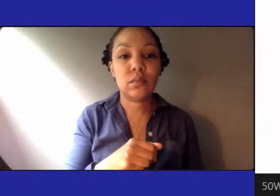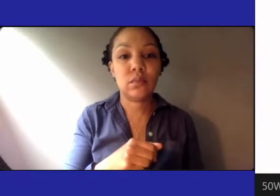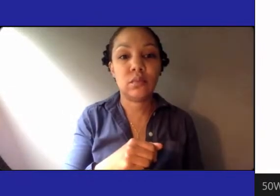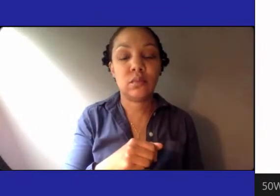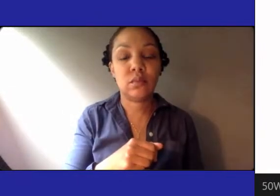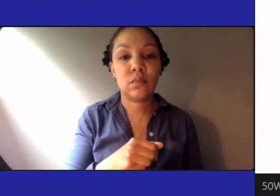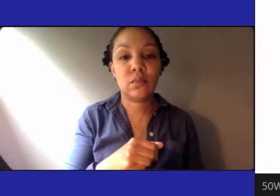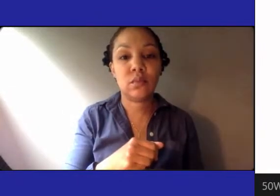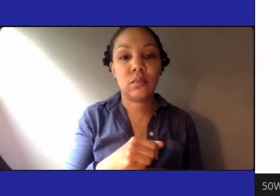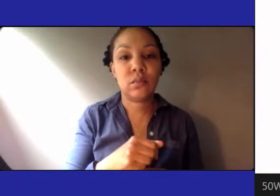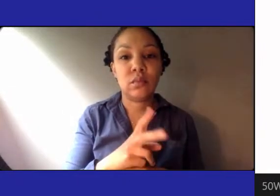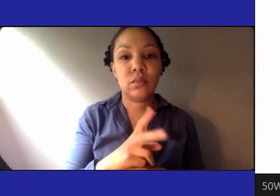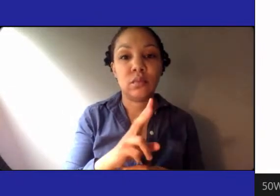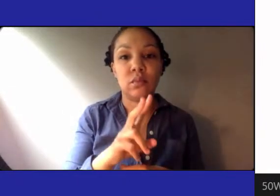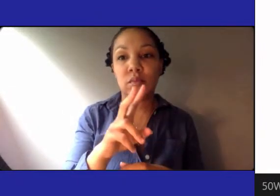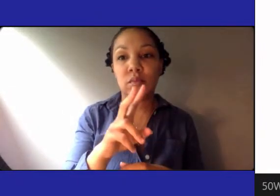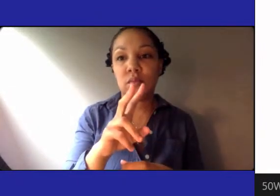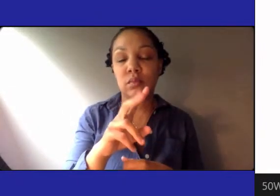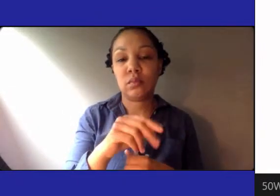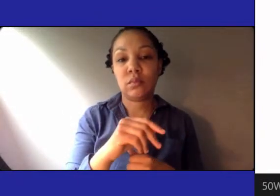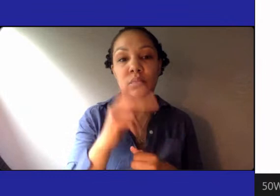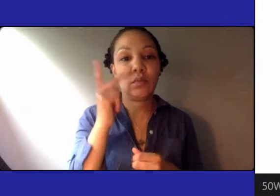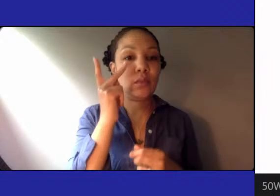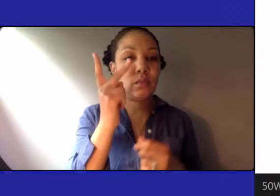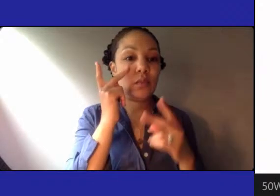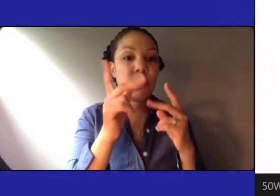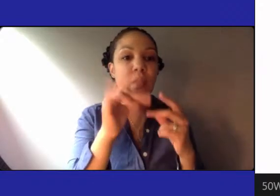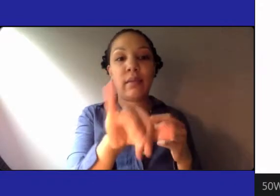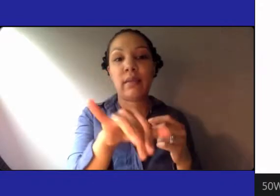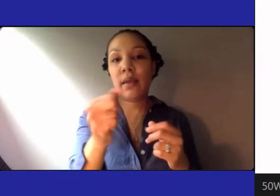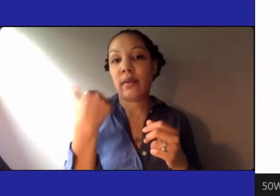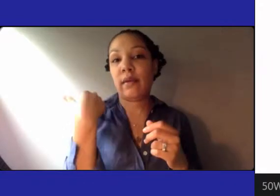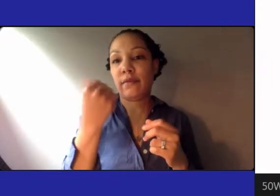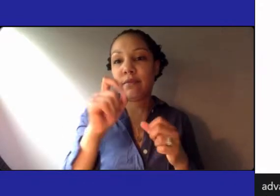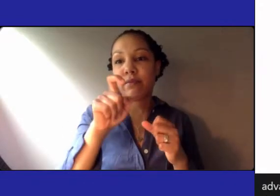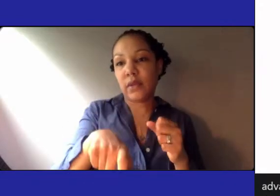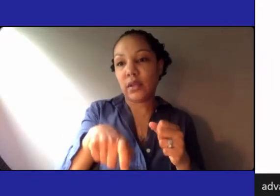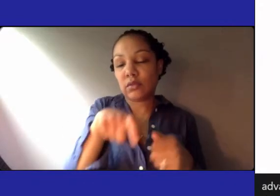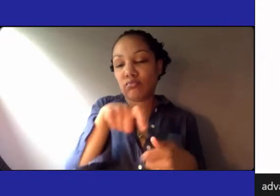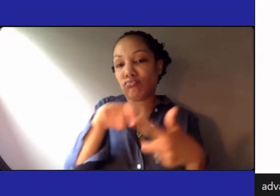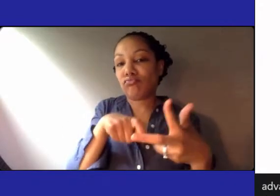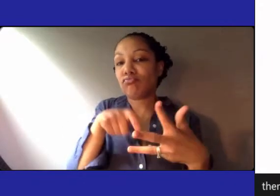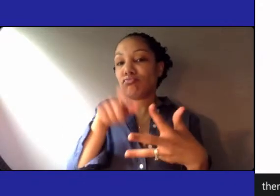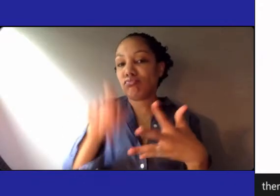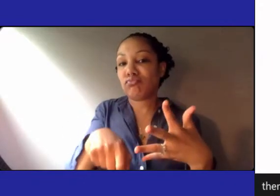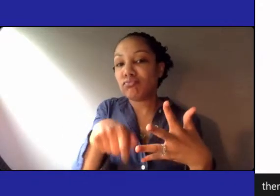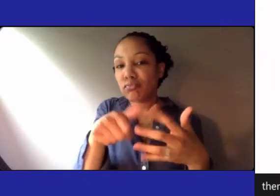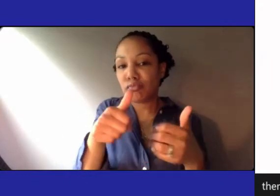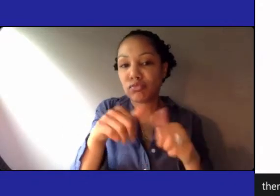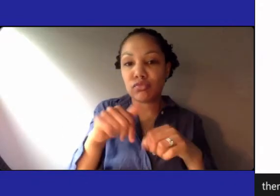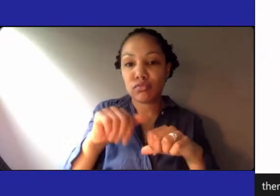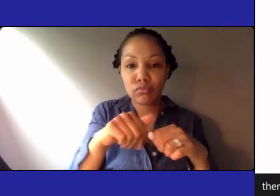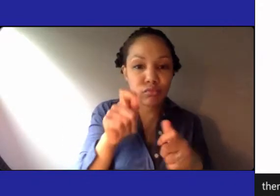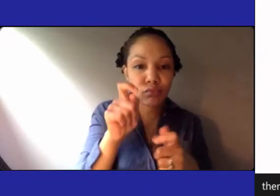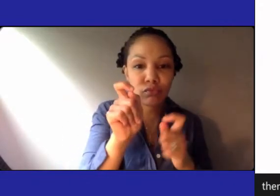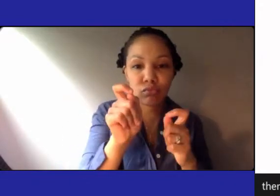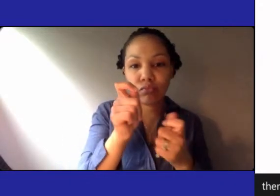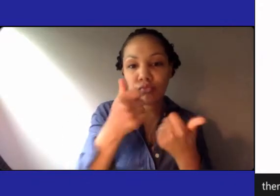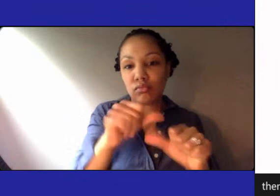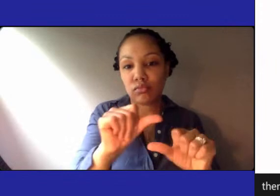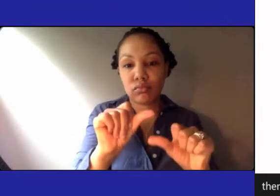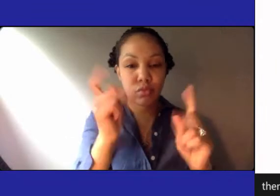be salvaged with an intervention. And then lastly, on the right, you see that the platform also enables